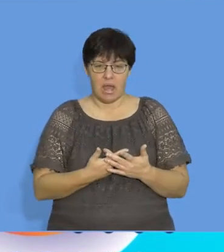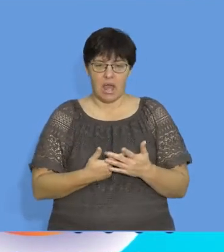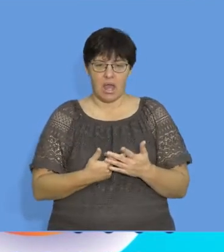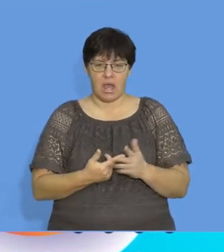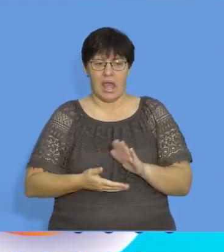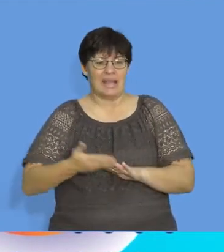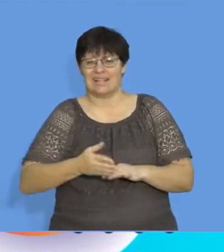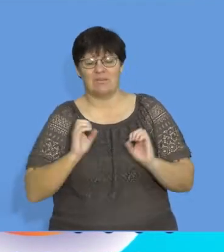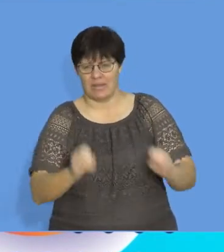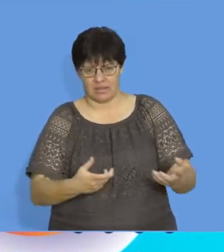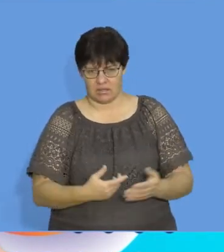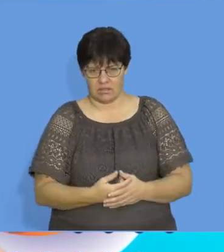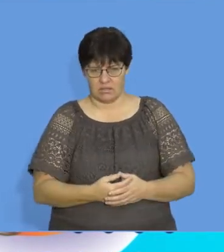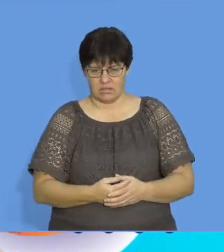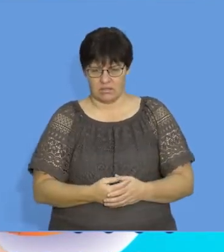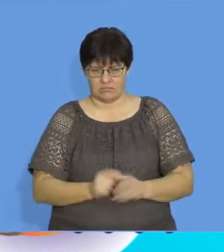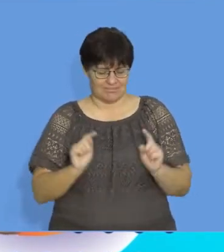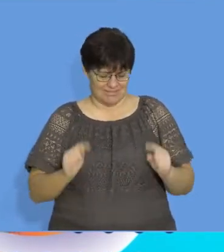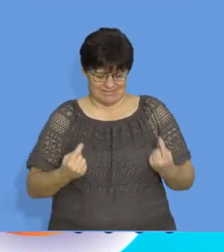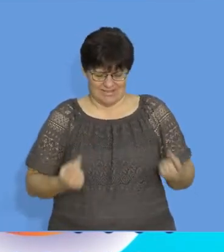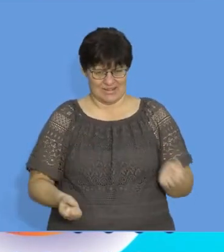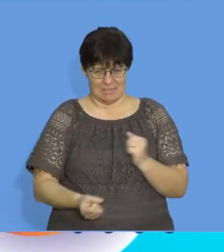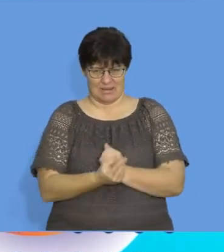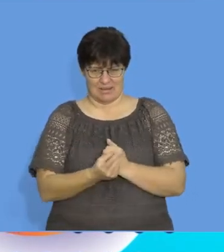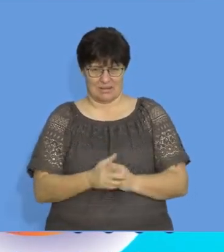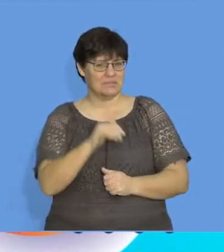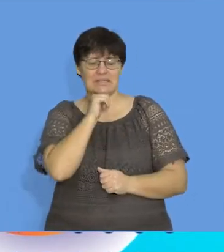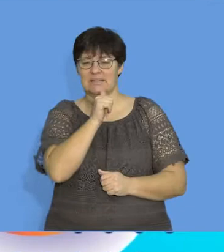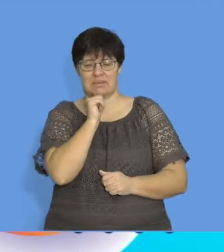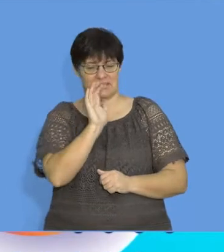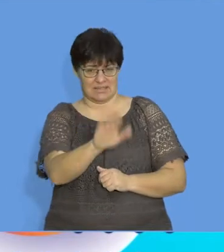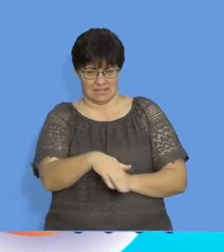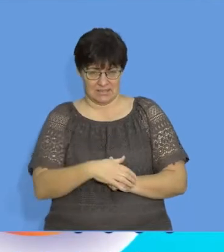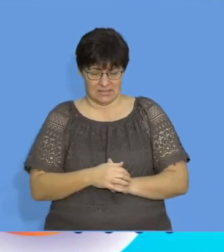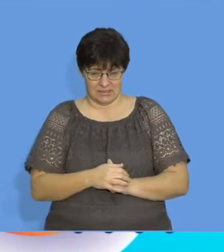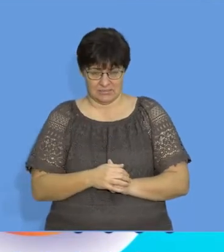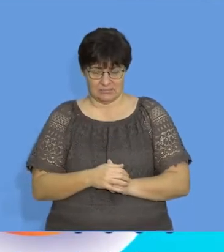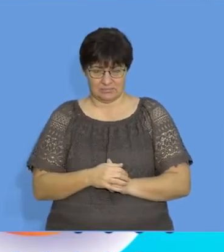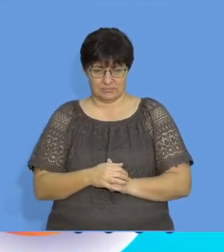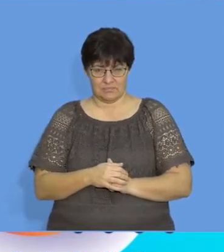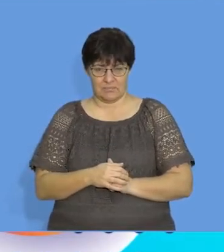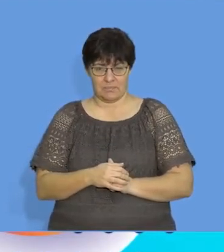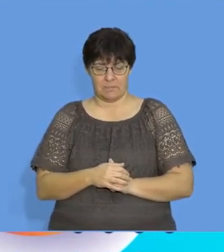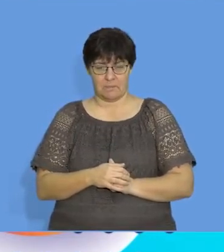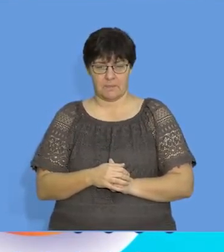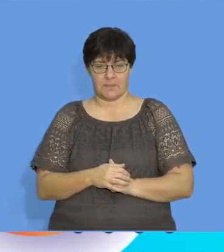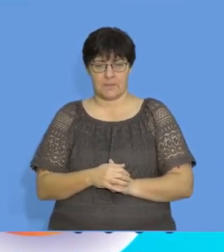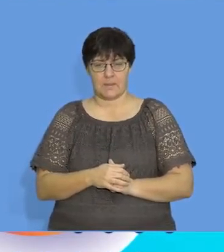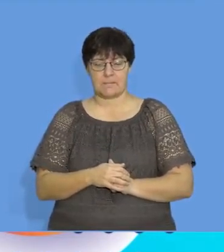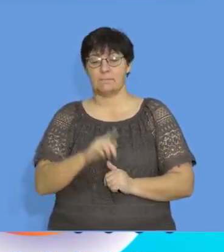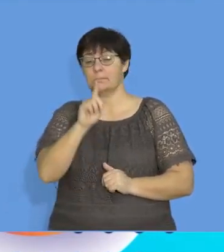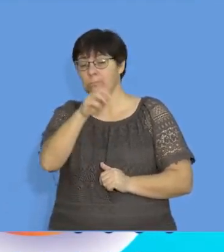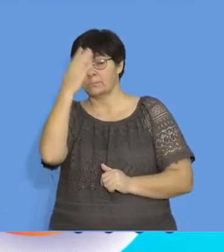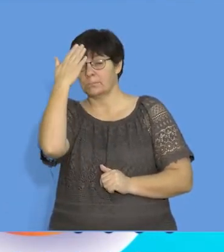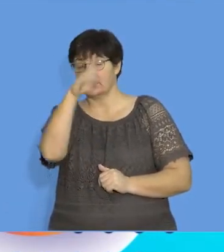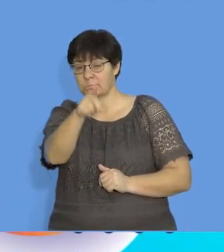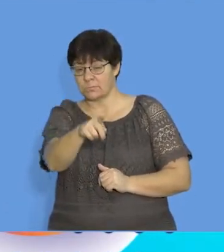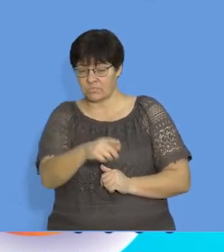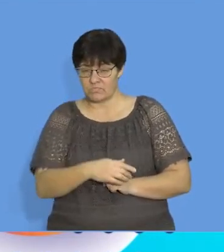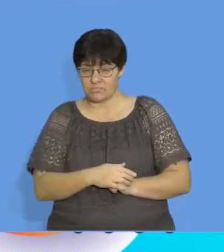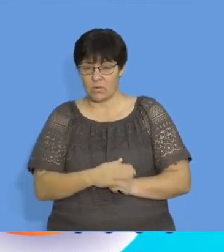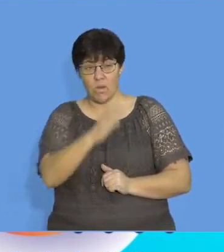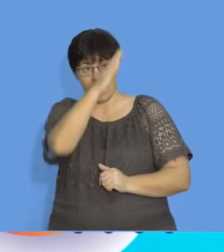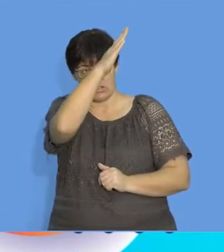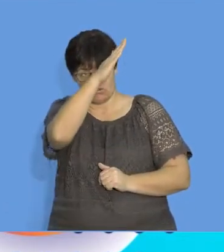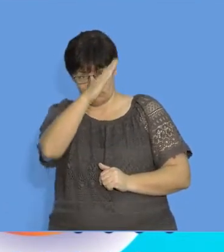acceleration. We know that can't happen. It doesn't matter, okay? But what we do know, because